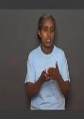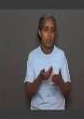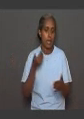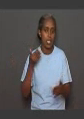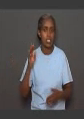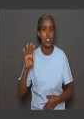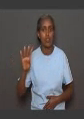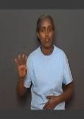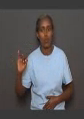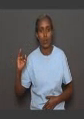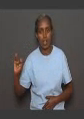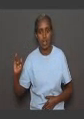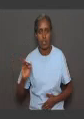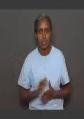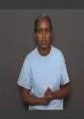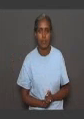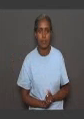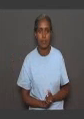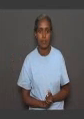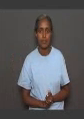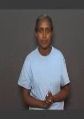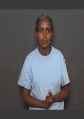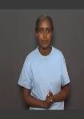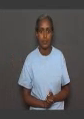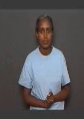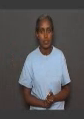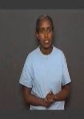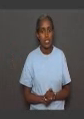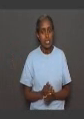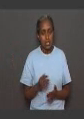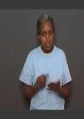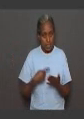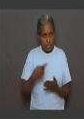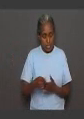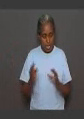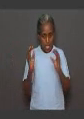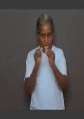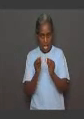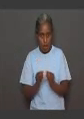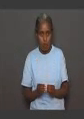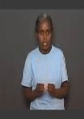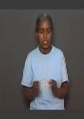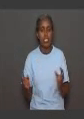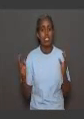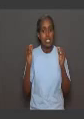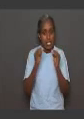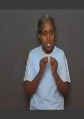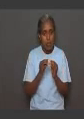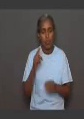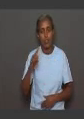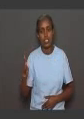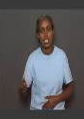minus 4i. We then calculate the sum of